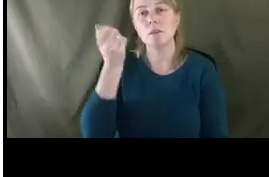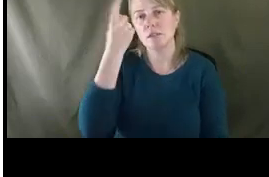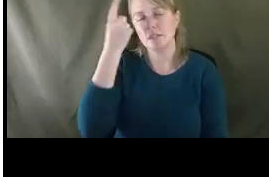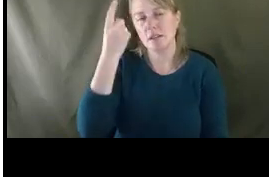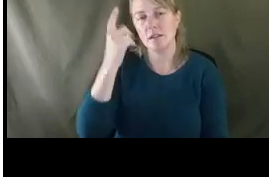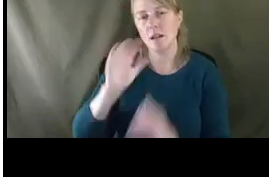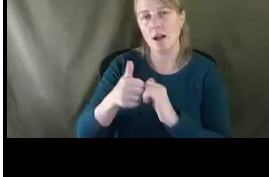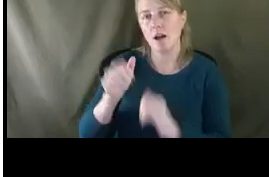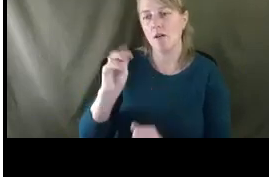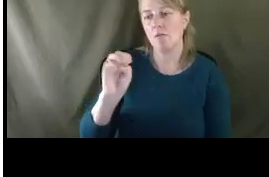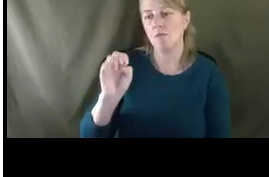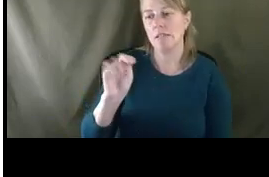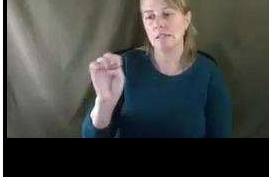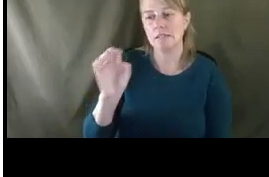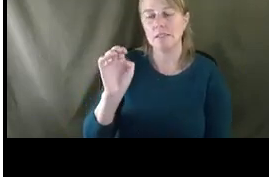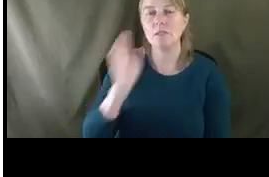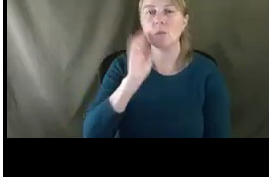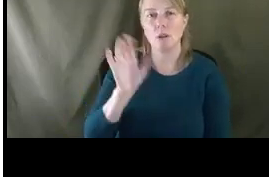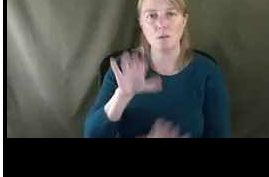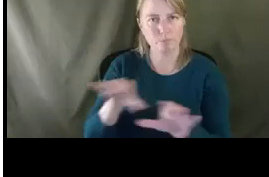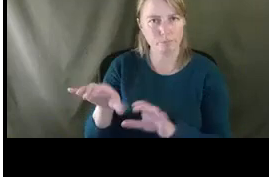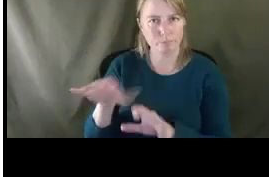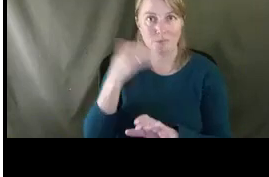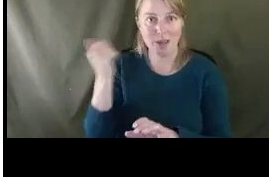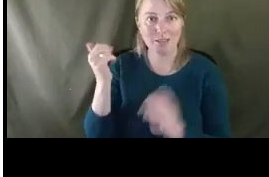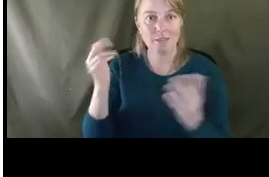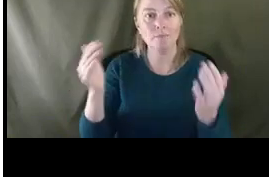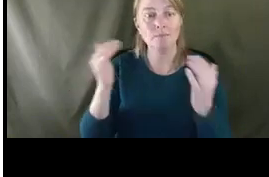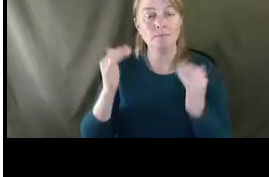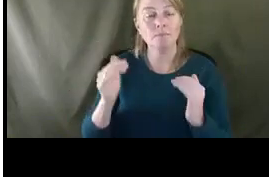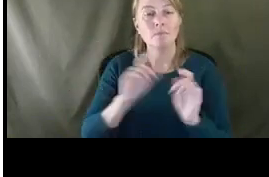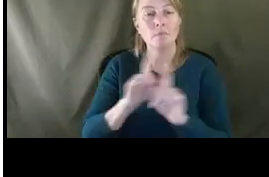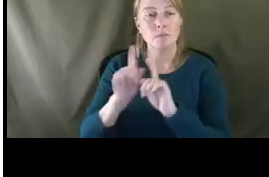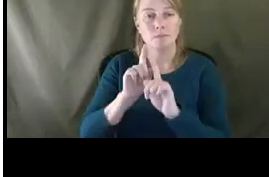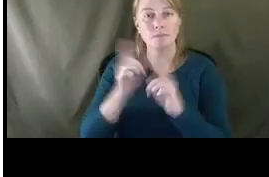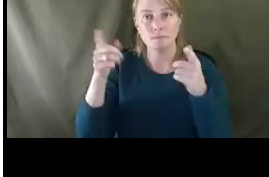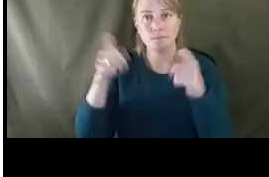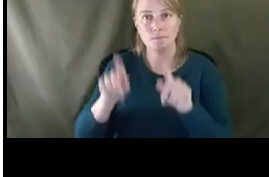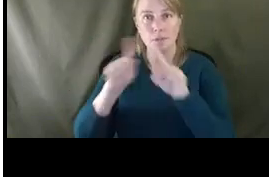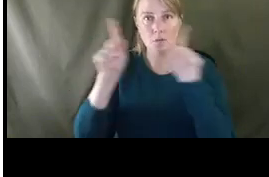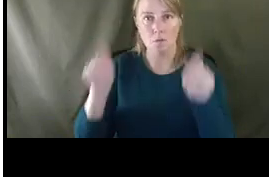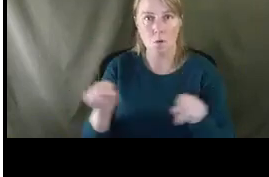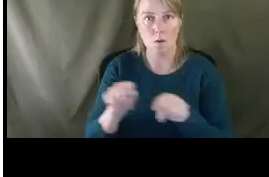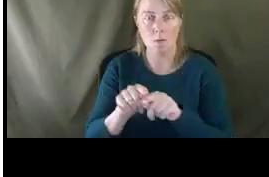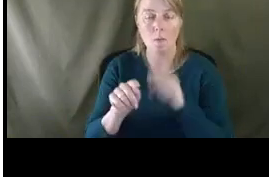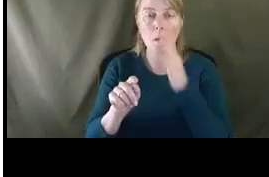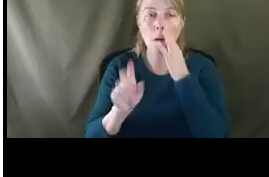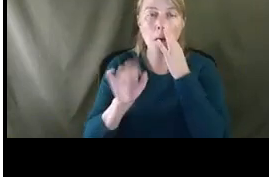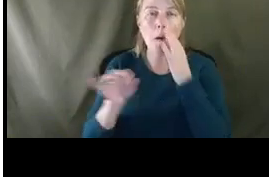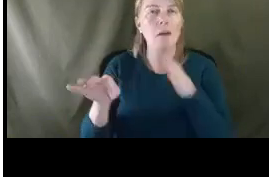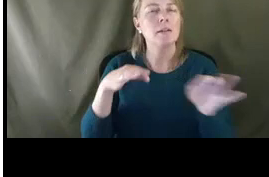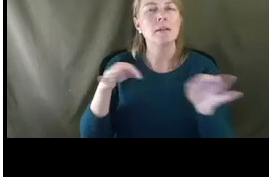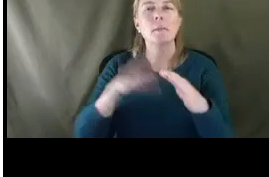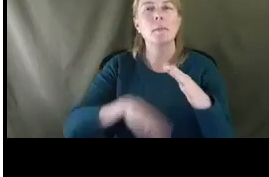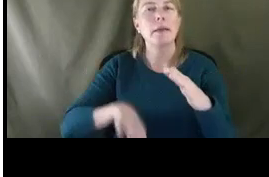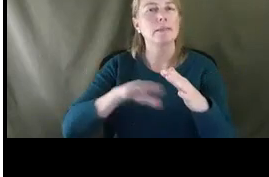mentee will perform best. Next, we have the mentorship agreement form. This form outlines the basic principles